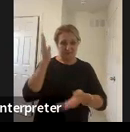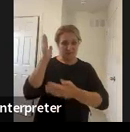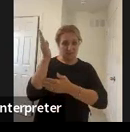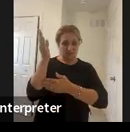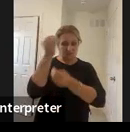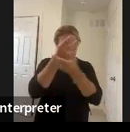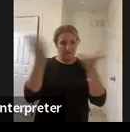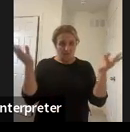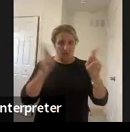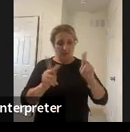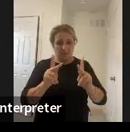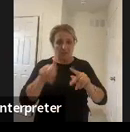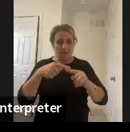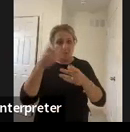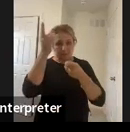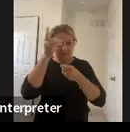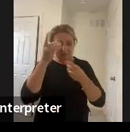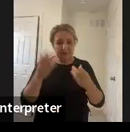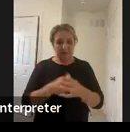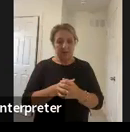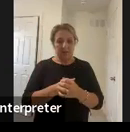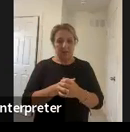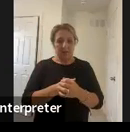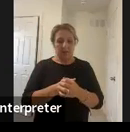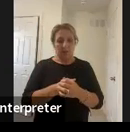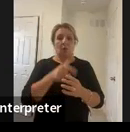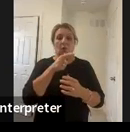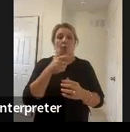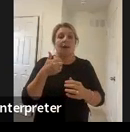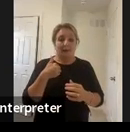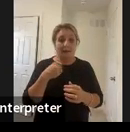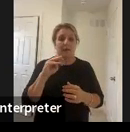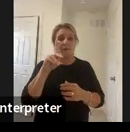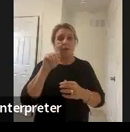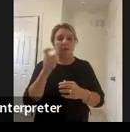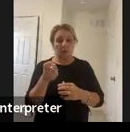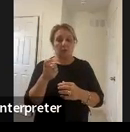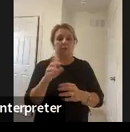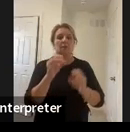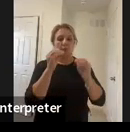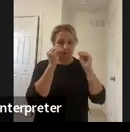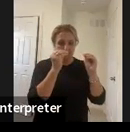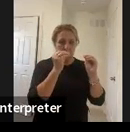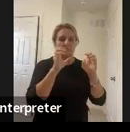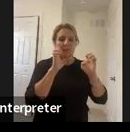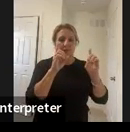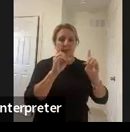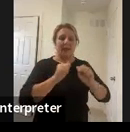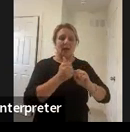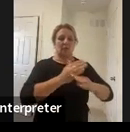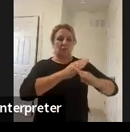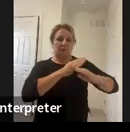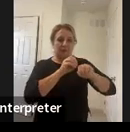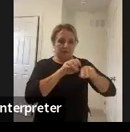inform individuals about the disease. People diagnosed with monkeypox are educated on how to prevent further spread, obtain relief